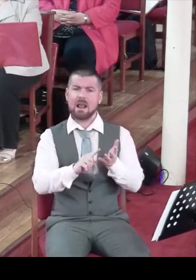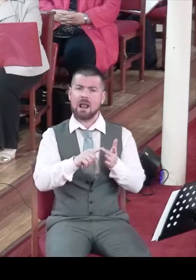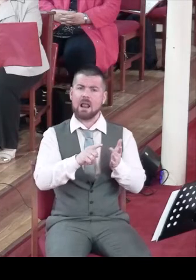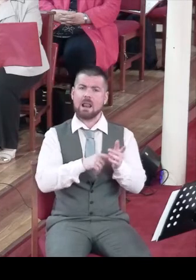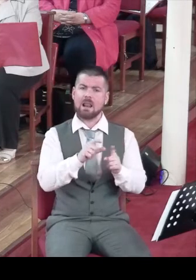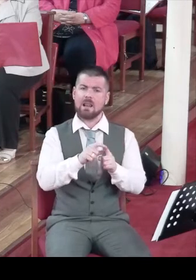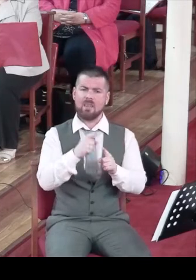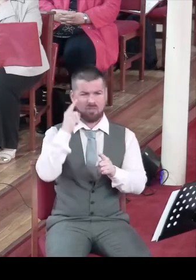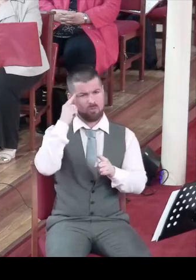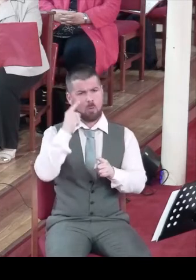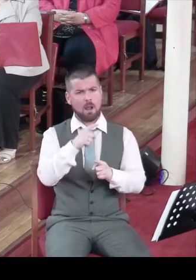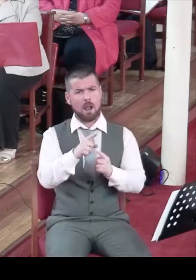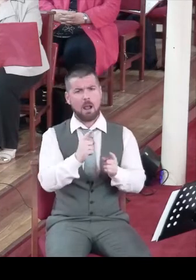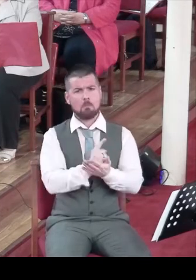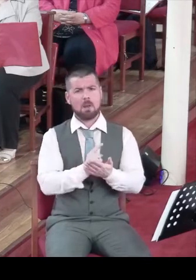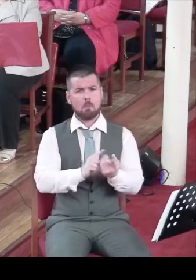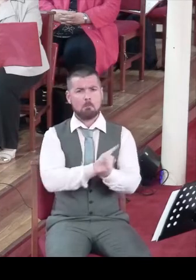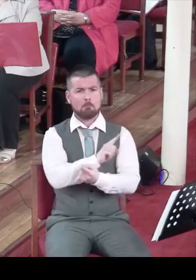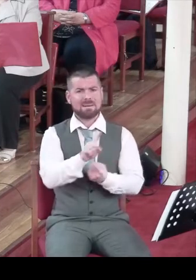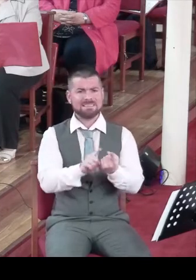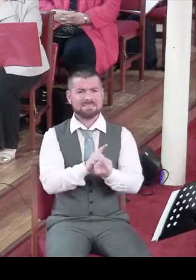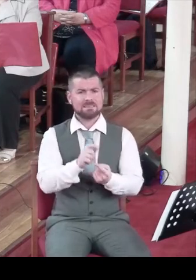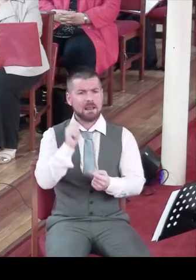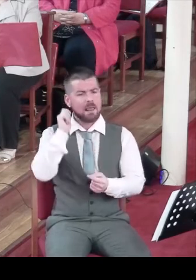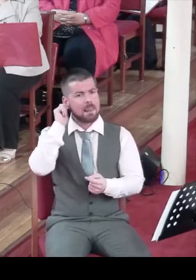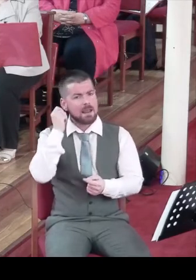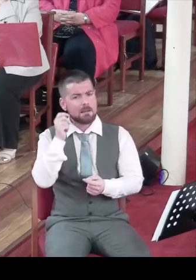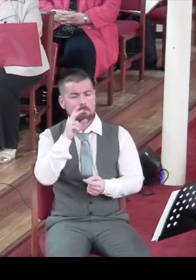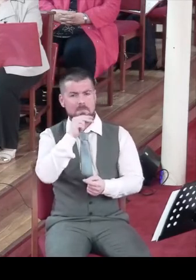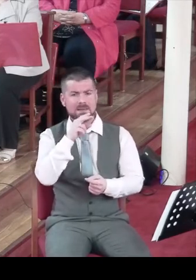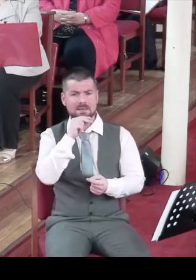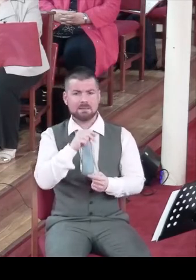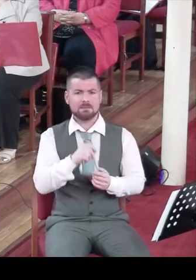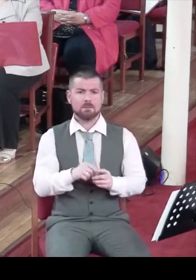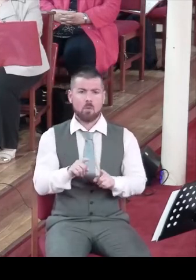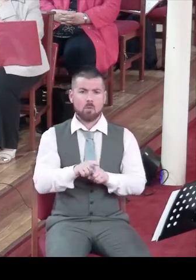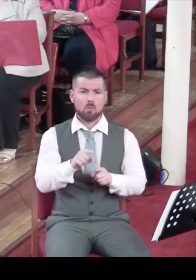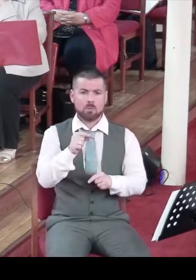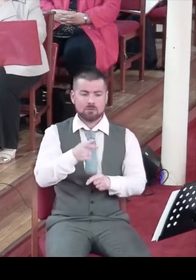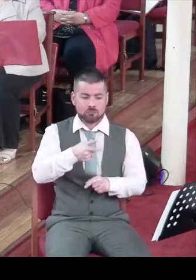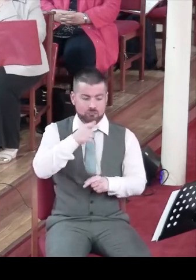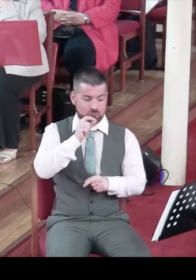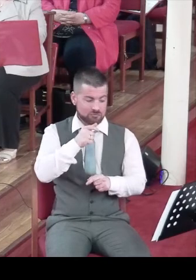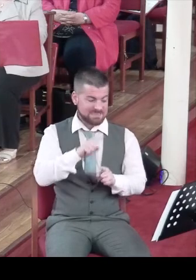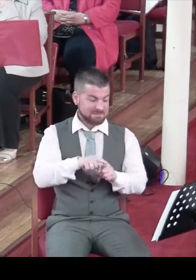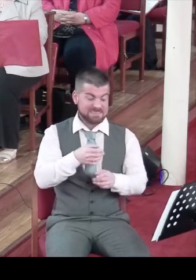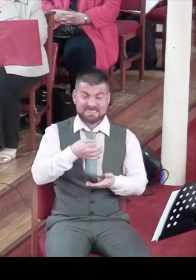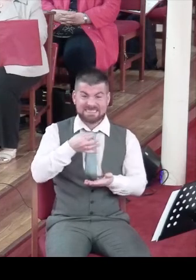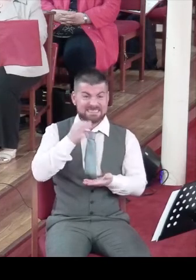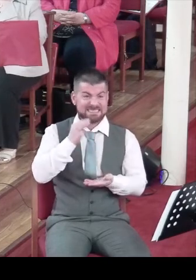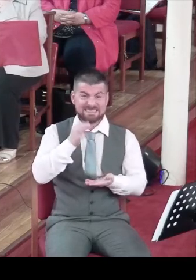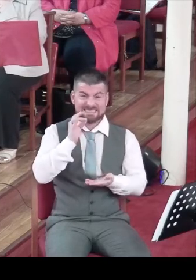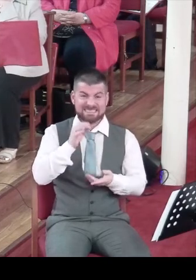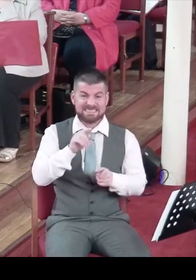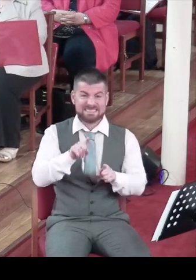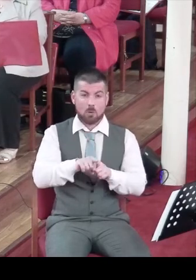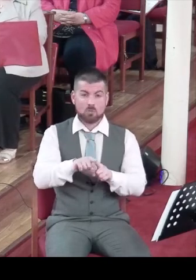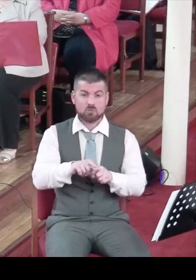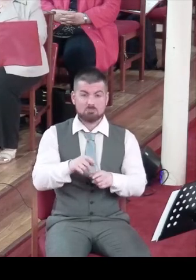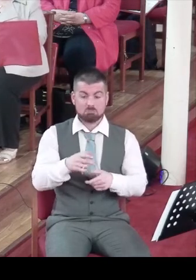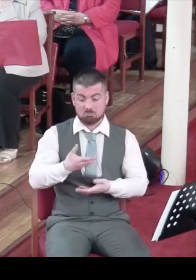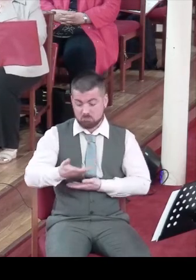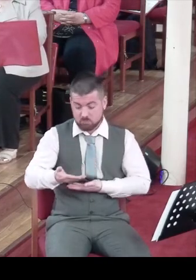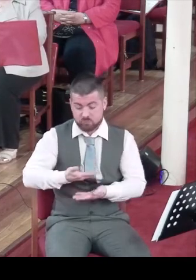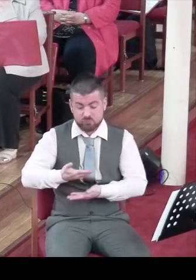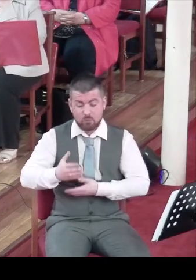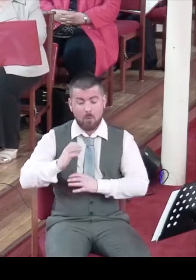to share in devotions, listen to a speaker, and have a wee drink, a cup of tea, and share in some